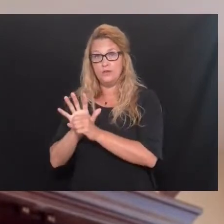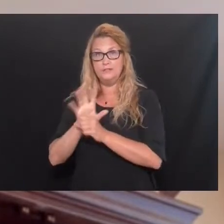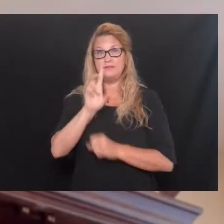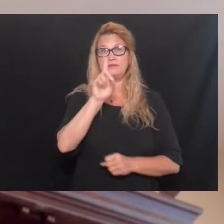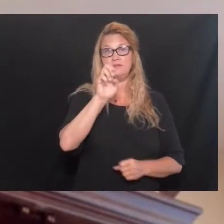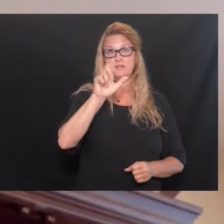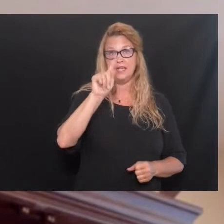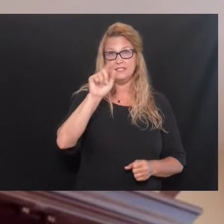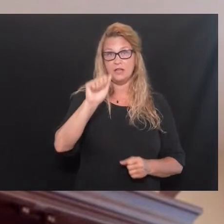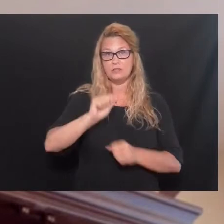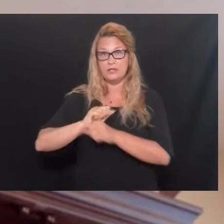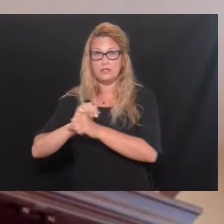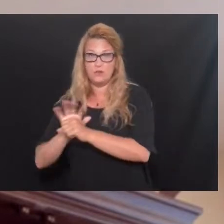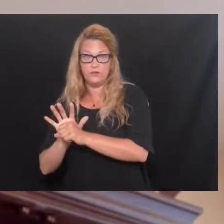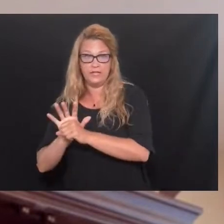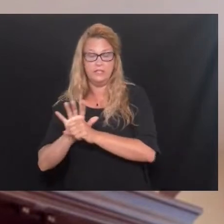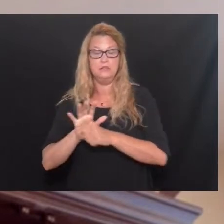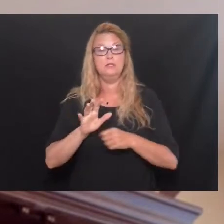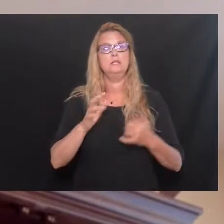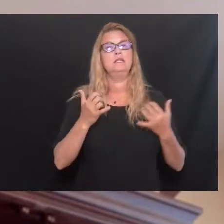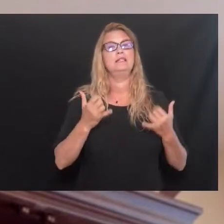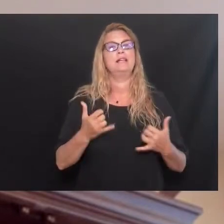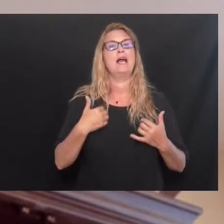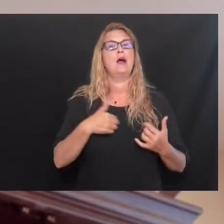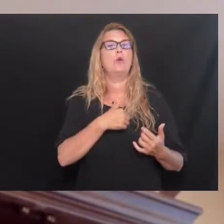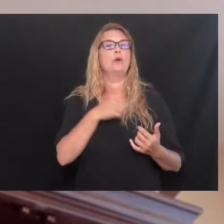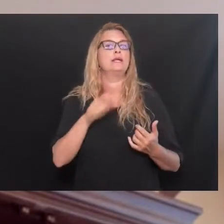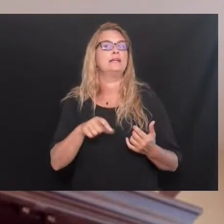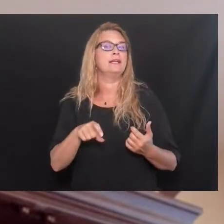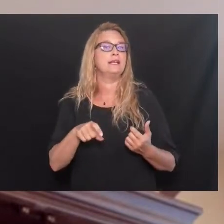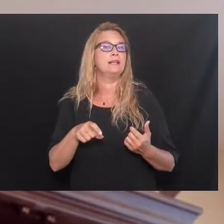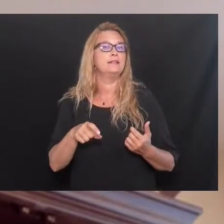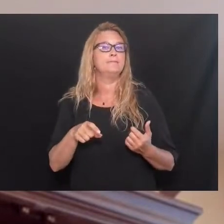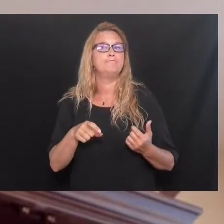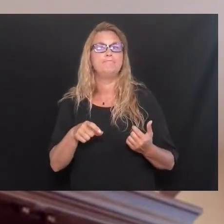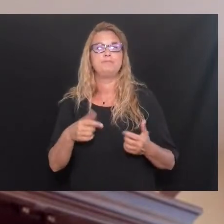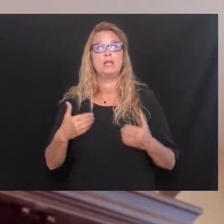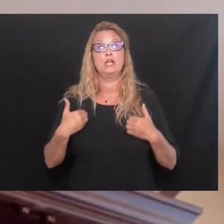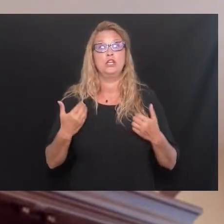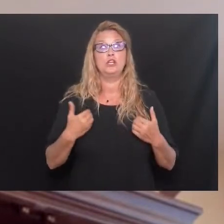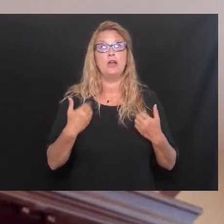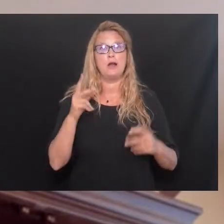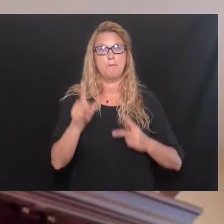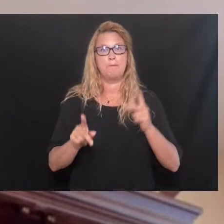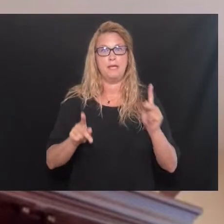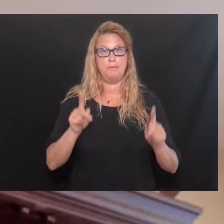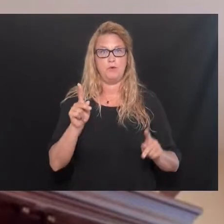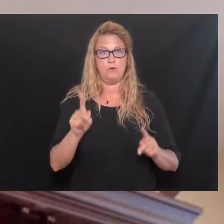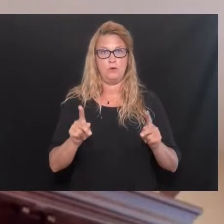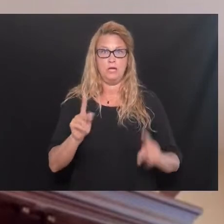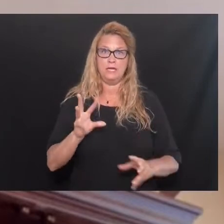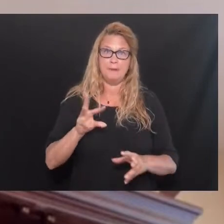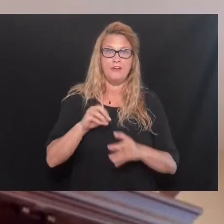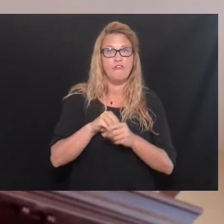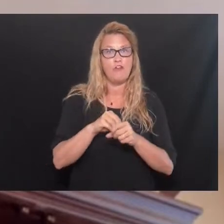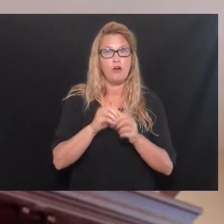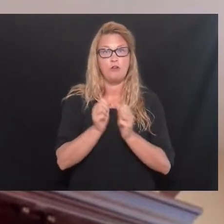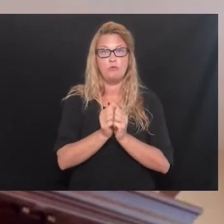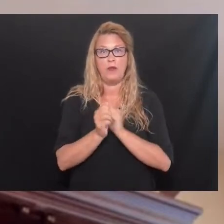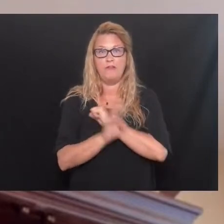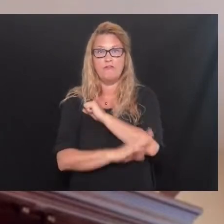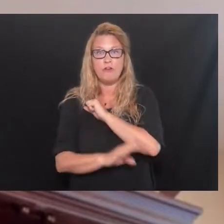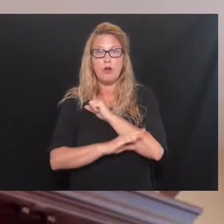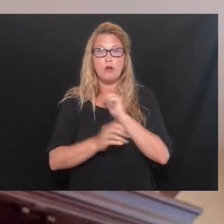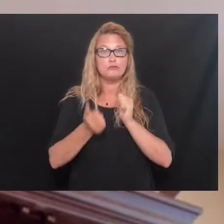variant. We need to press hard, particularly with our young people who want to participate in fall sports, and